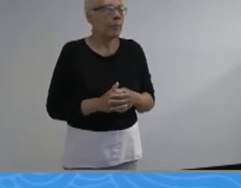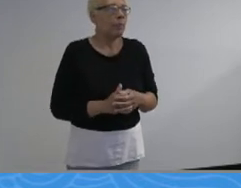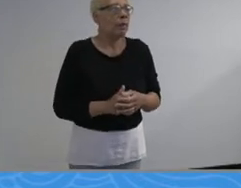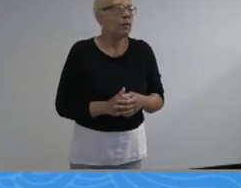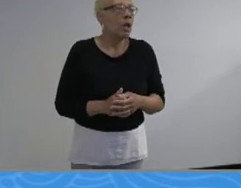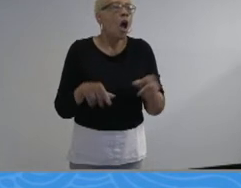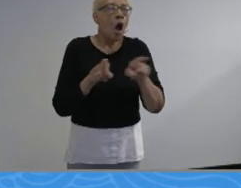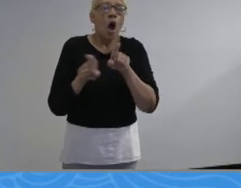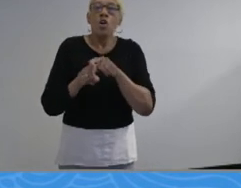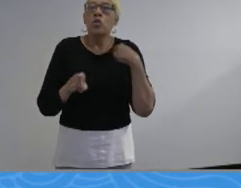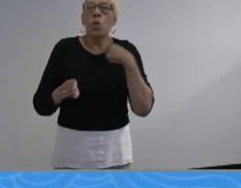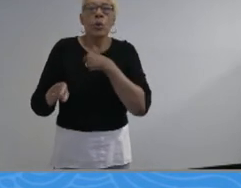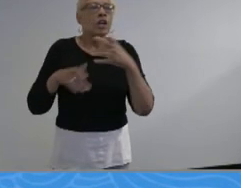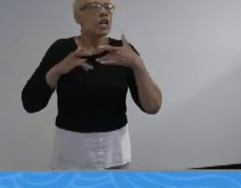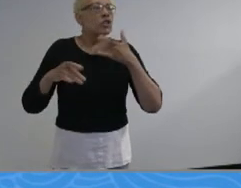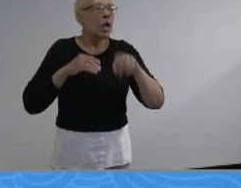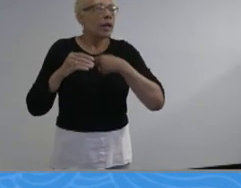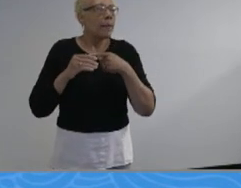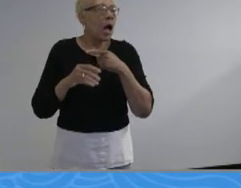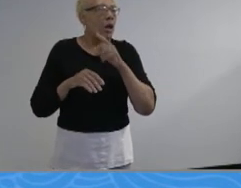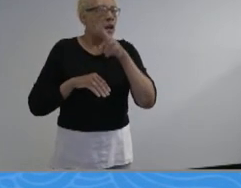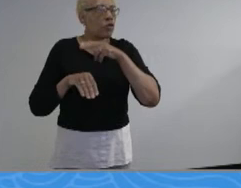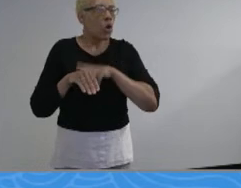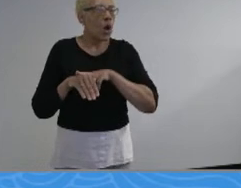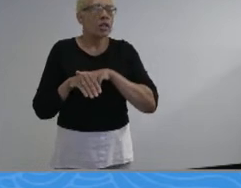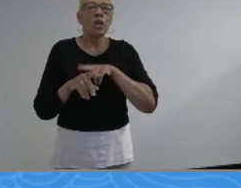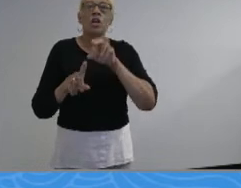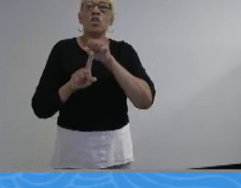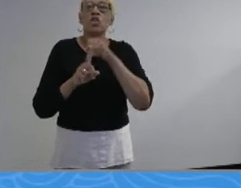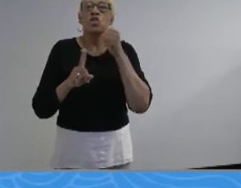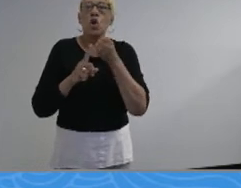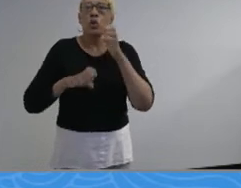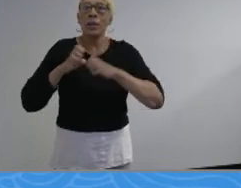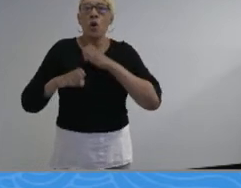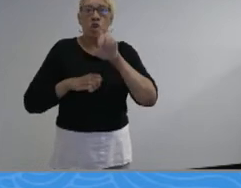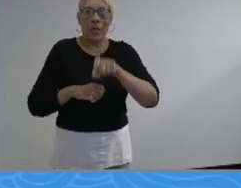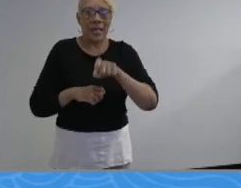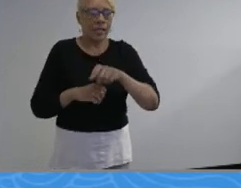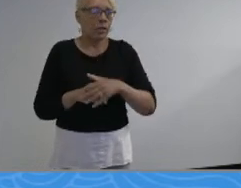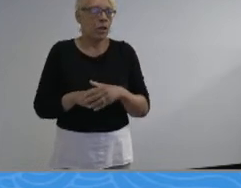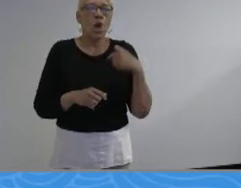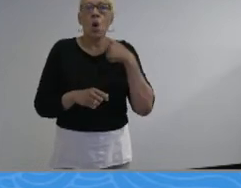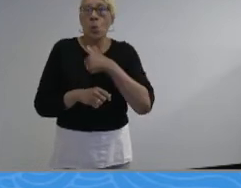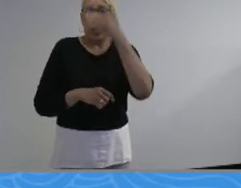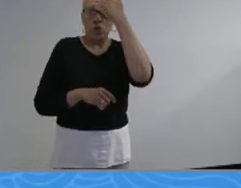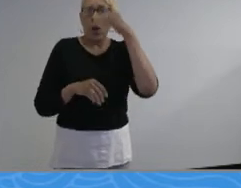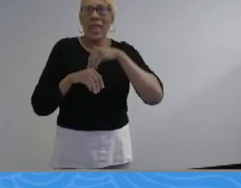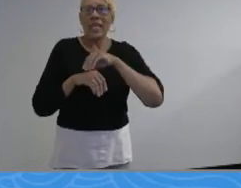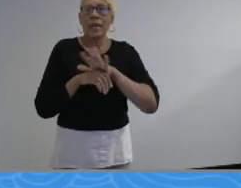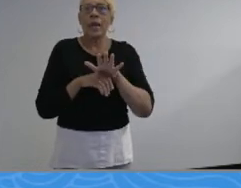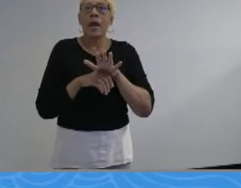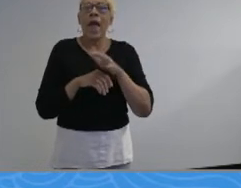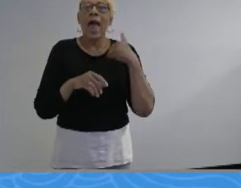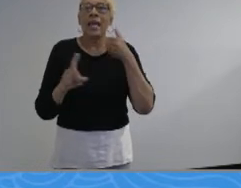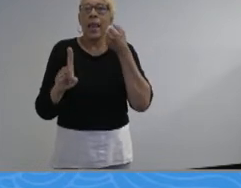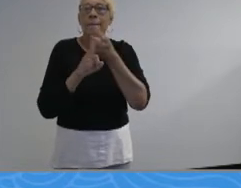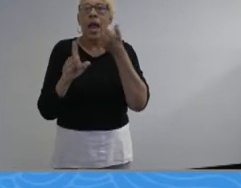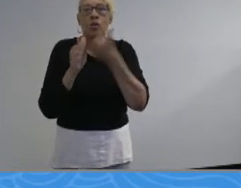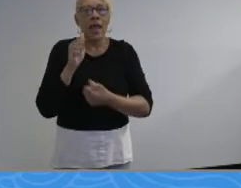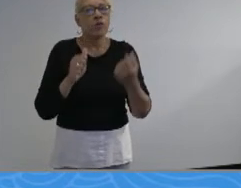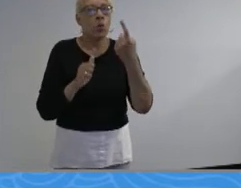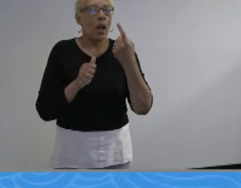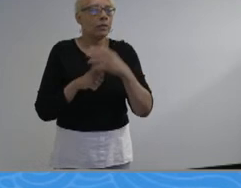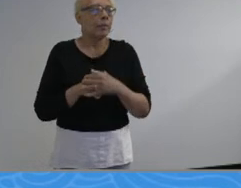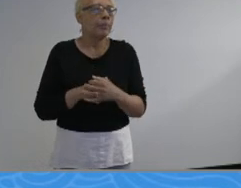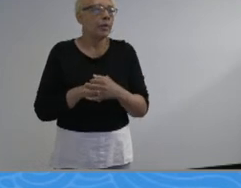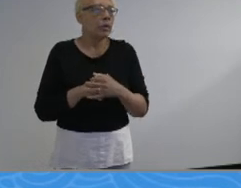Now, we're also concerned about, of course, social emotional needs. We know that the pandemic has had an impact on everyone, and we're all